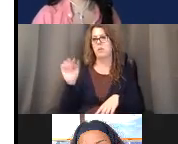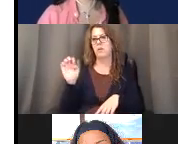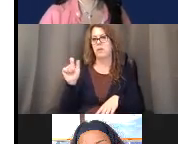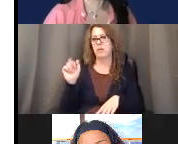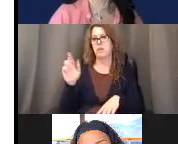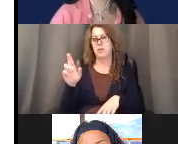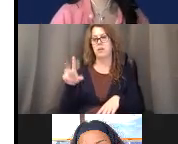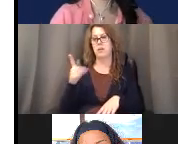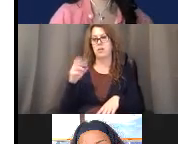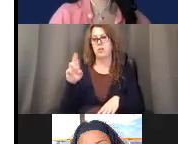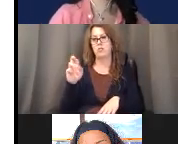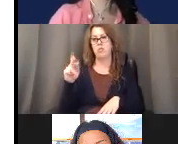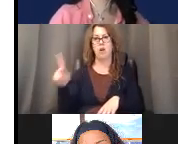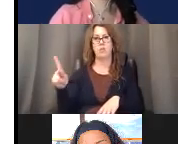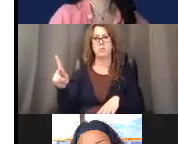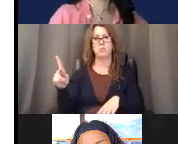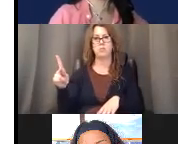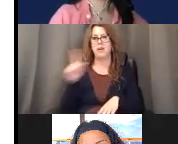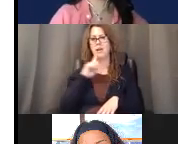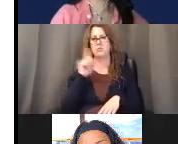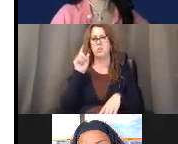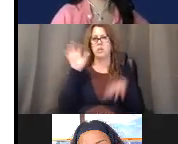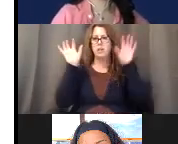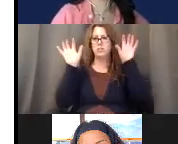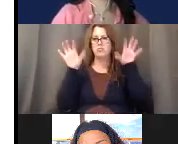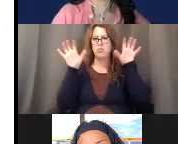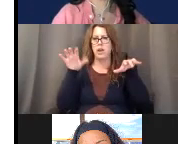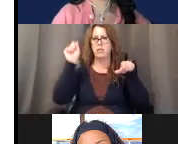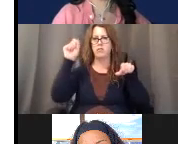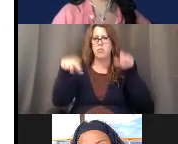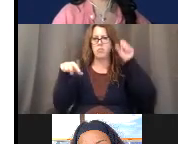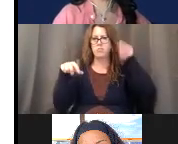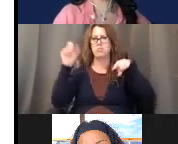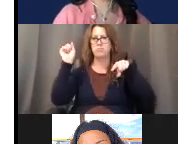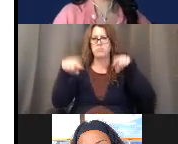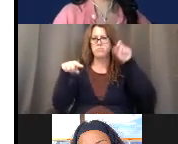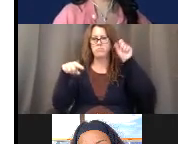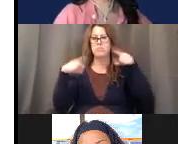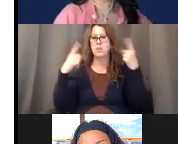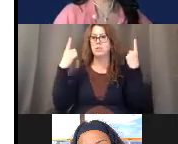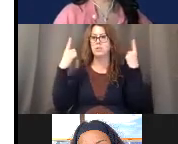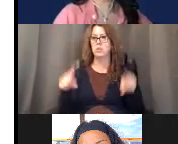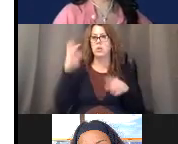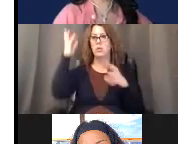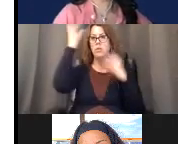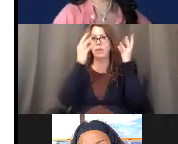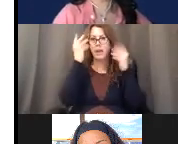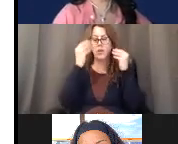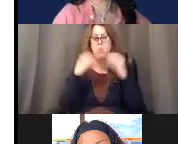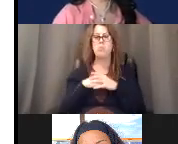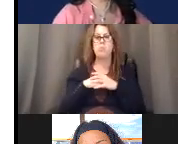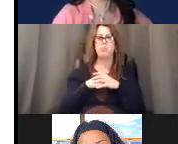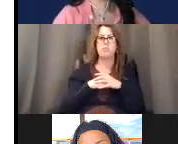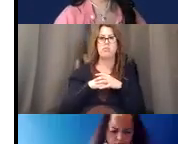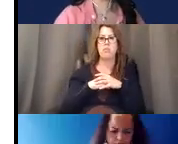a seed growing into a plant or flower, etc., right? And so when you think what we'll walk you